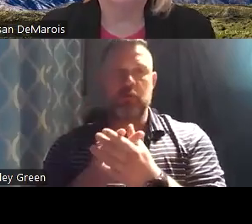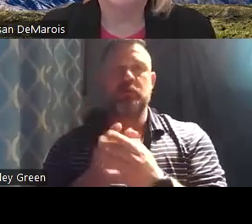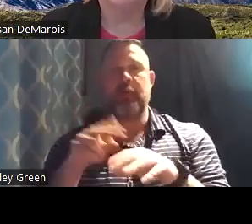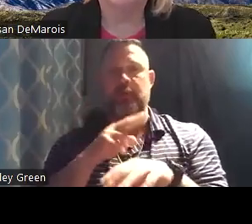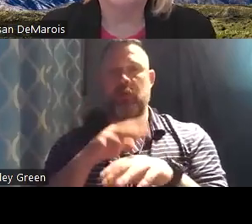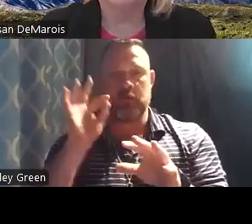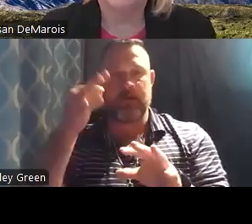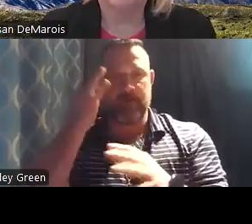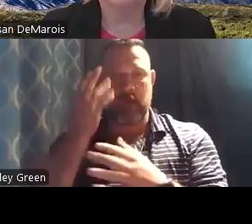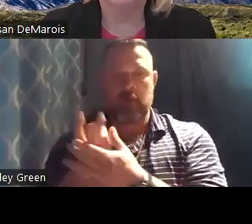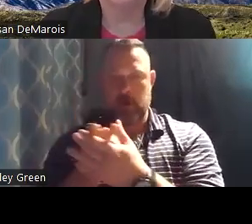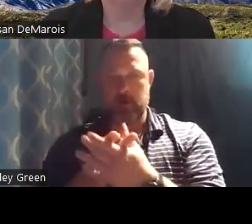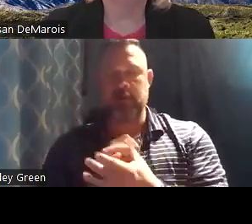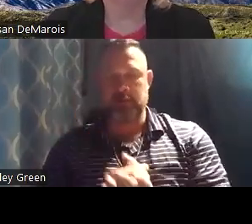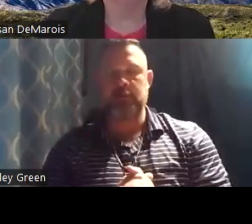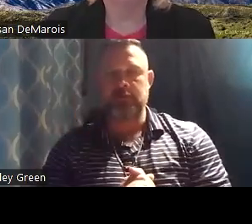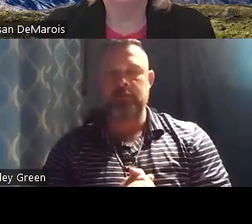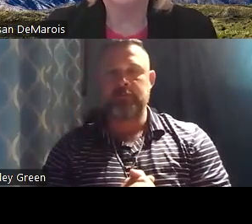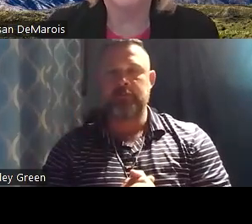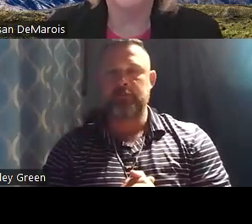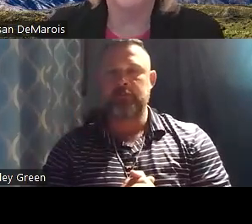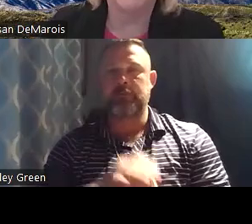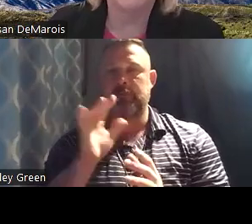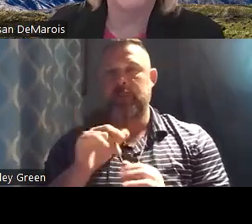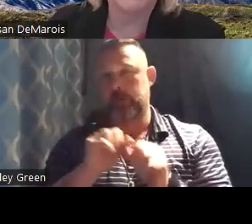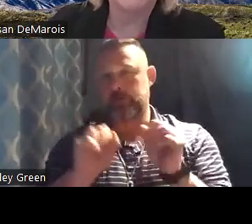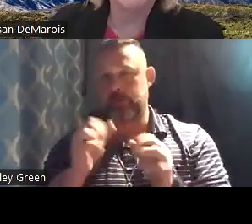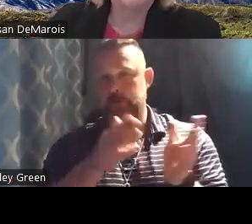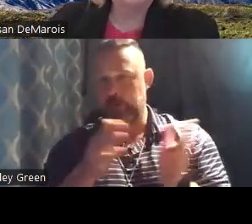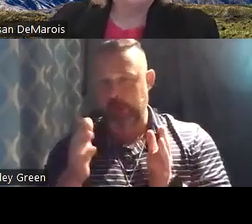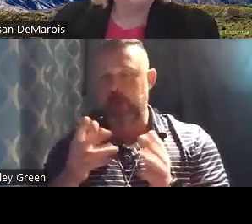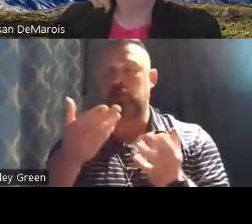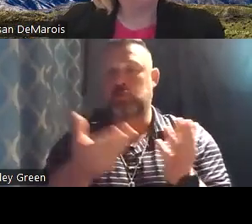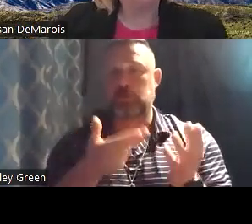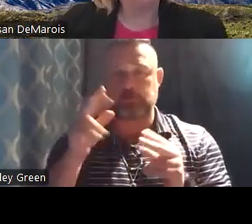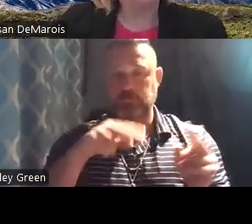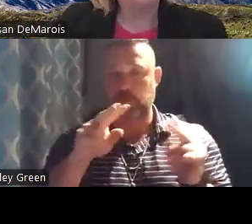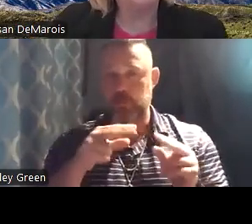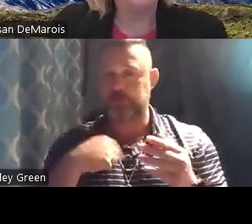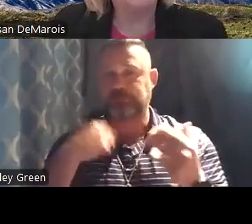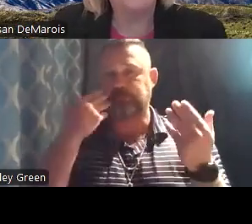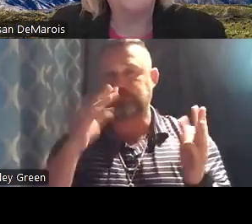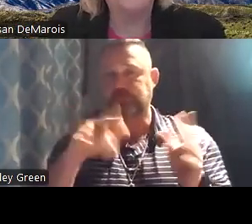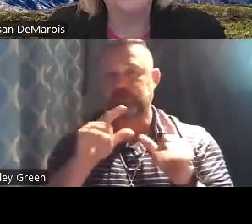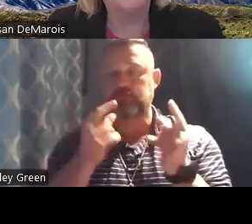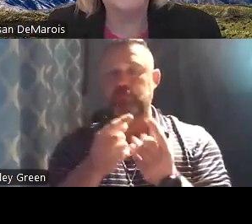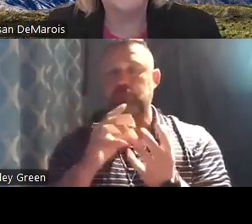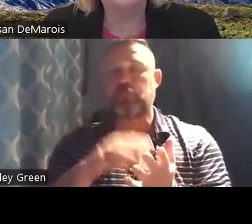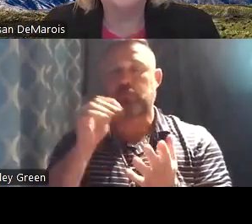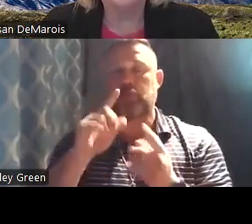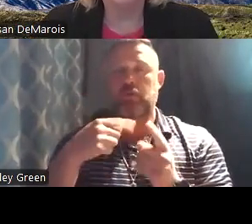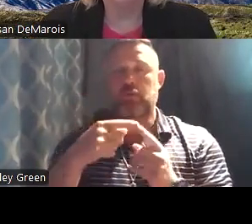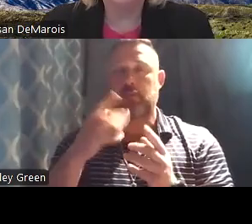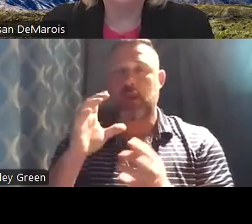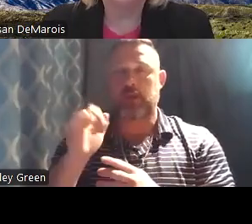our federal partners. So that's our strategic plan. You're welcome to look at it. I don't know if this group learned about our